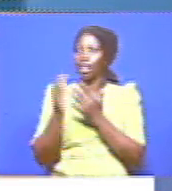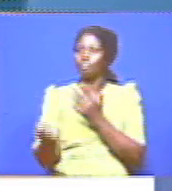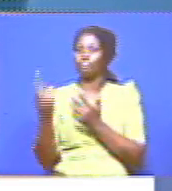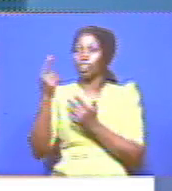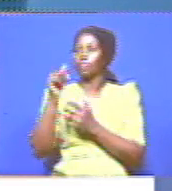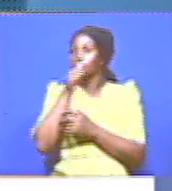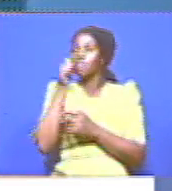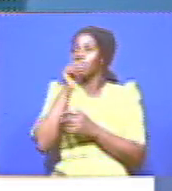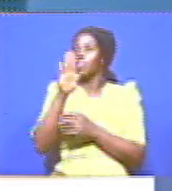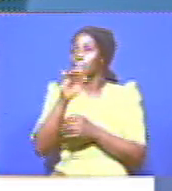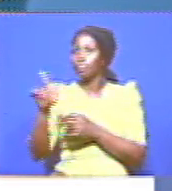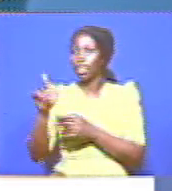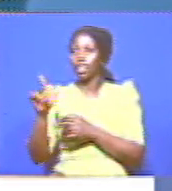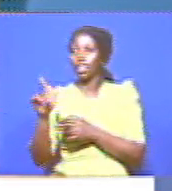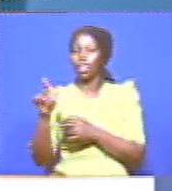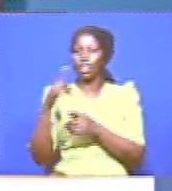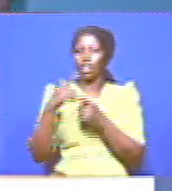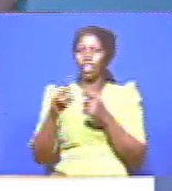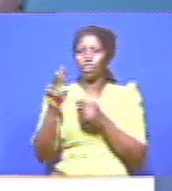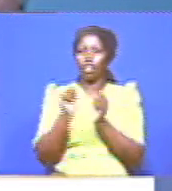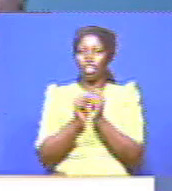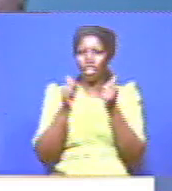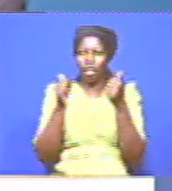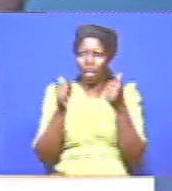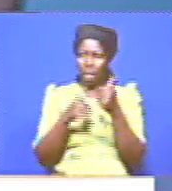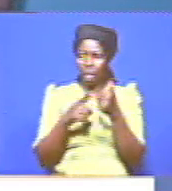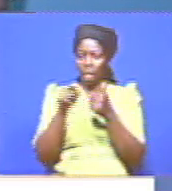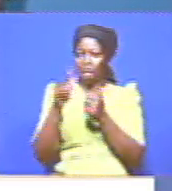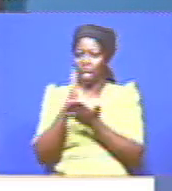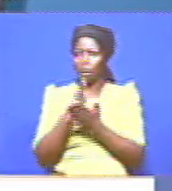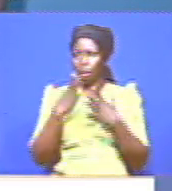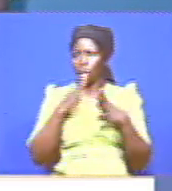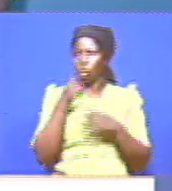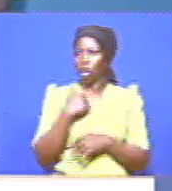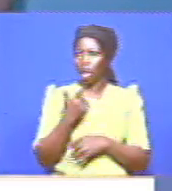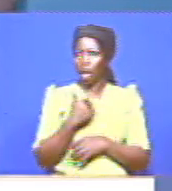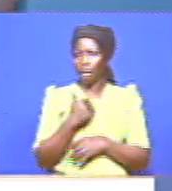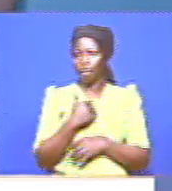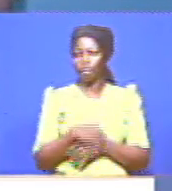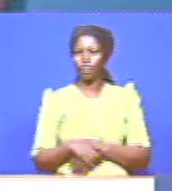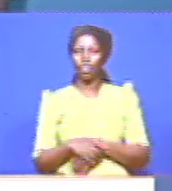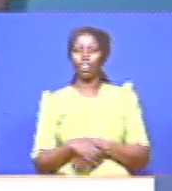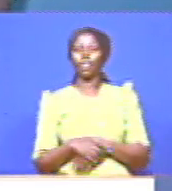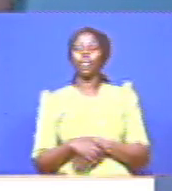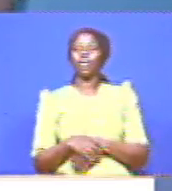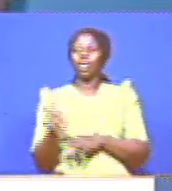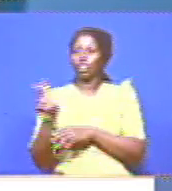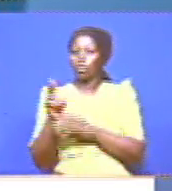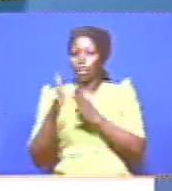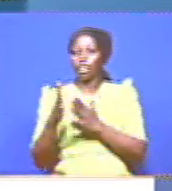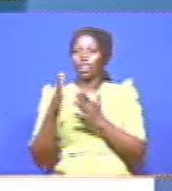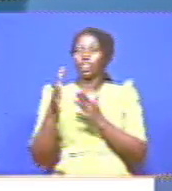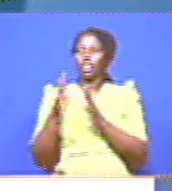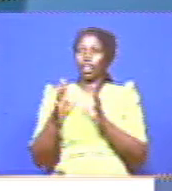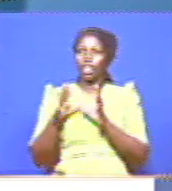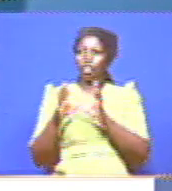a primary bill which was enacted 2016. These are some of the people we have. The watchdog agencies, enforcement, and maybe